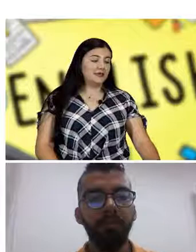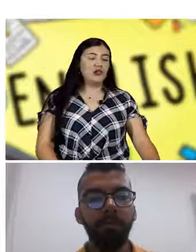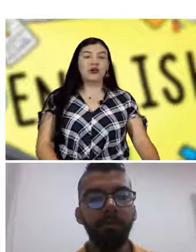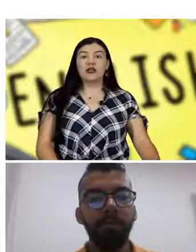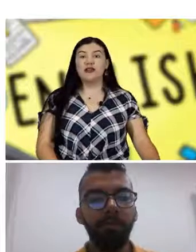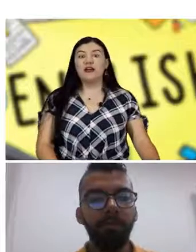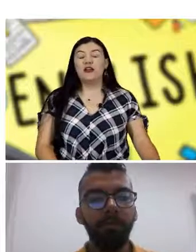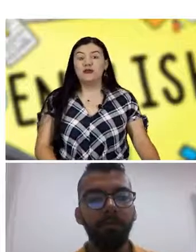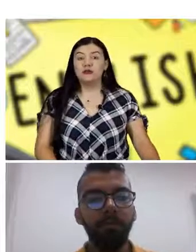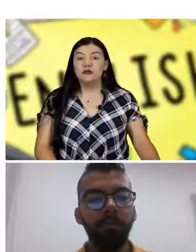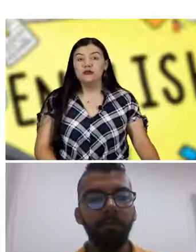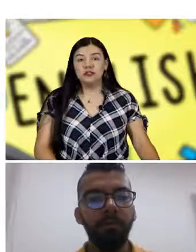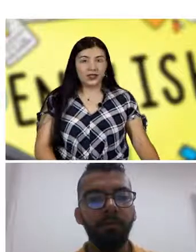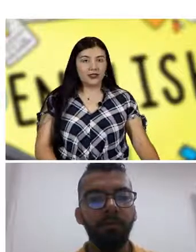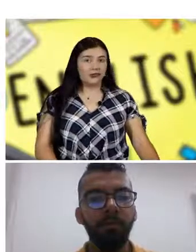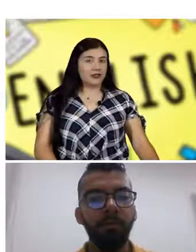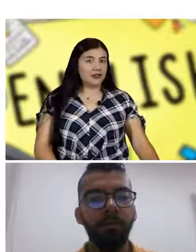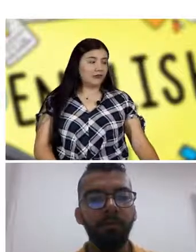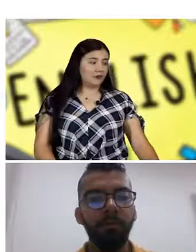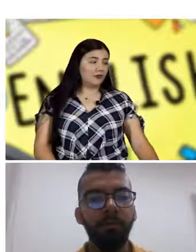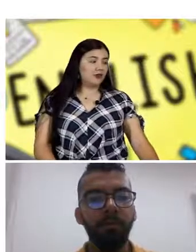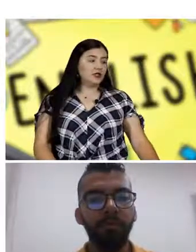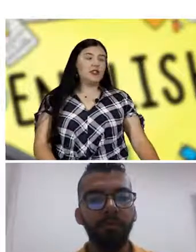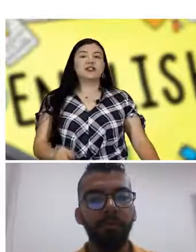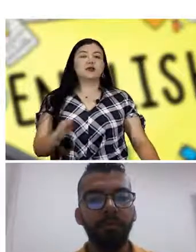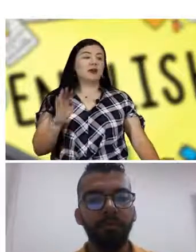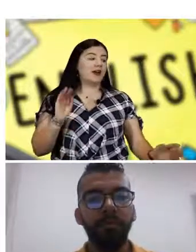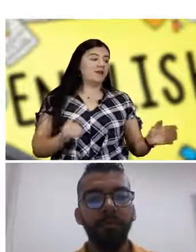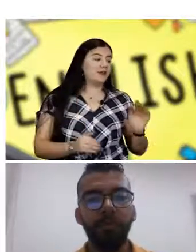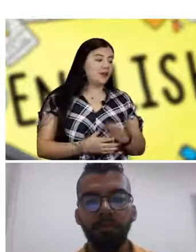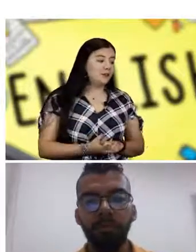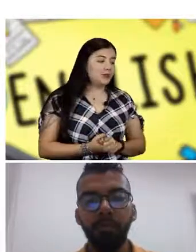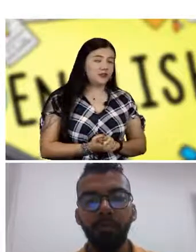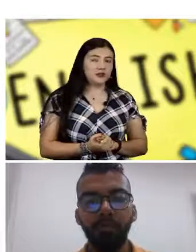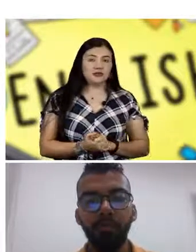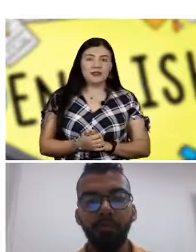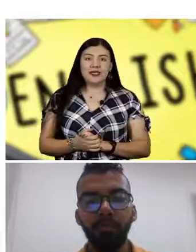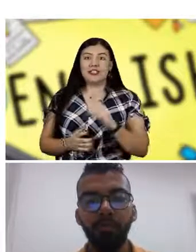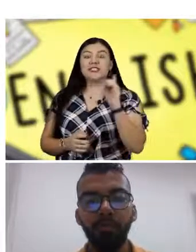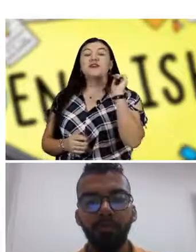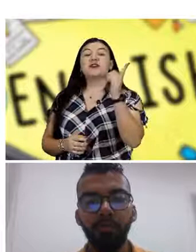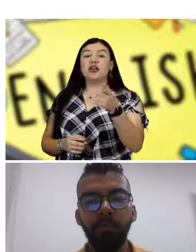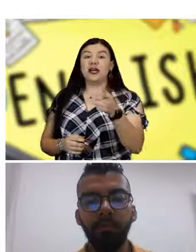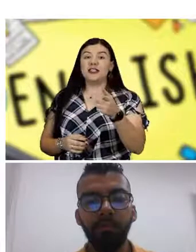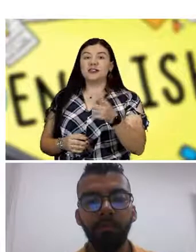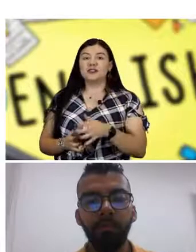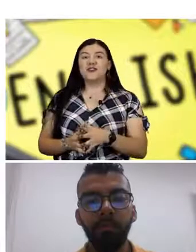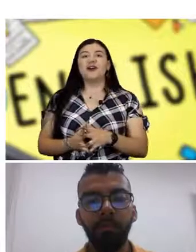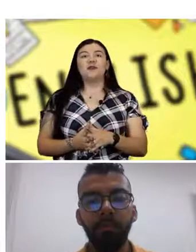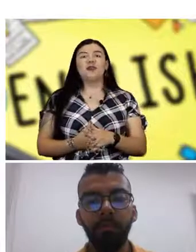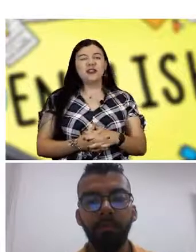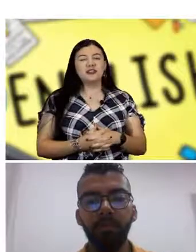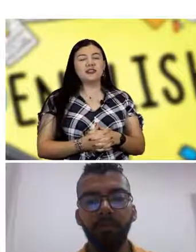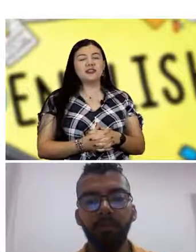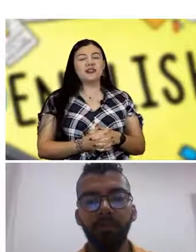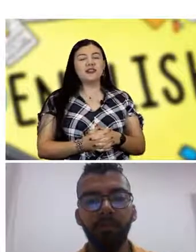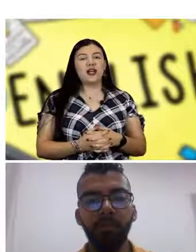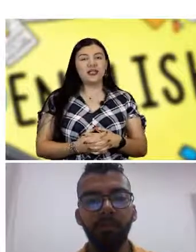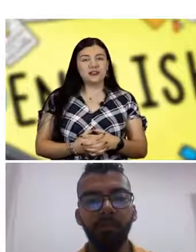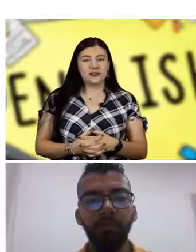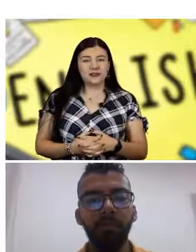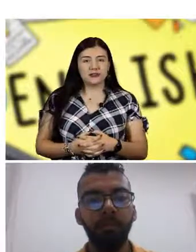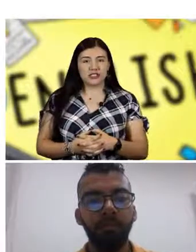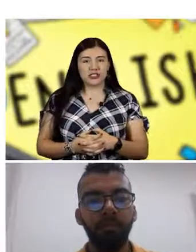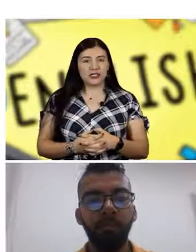let's say, look at the arrow. Yeah, look at the arrow. So we have different options. This is for you guys. So I'm going to see